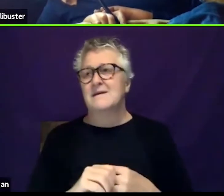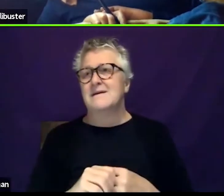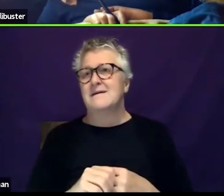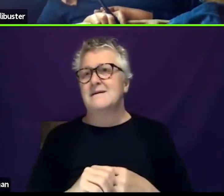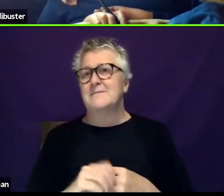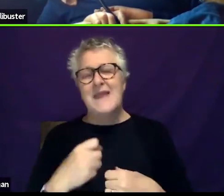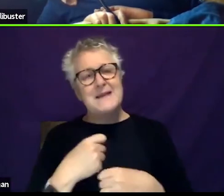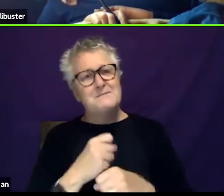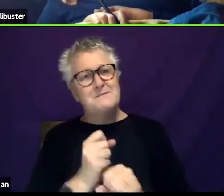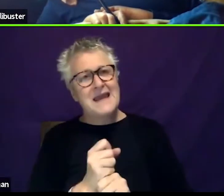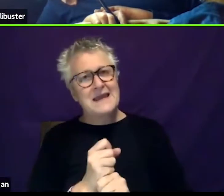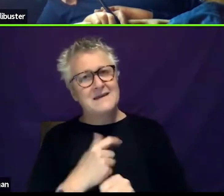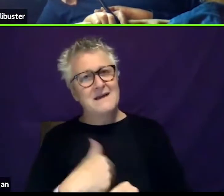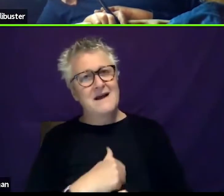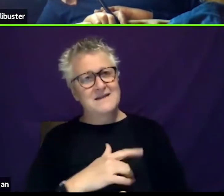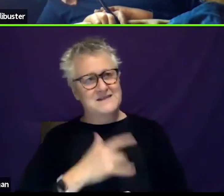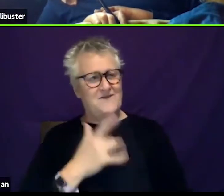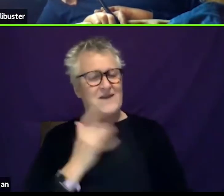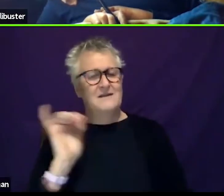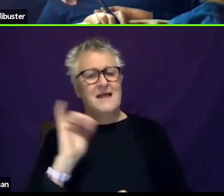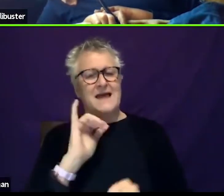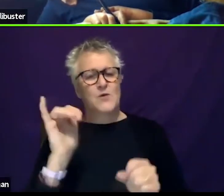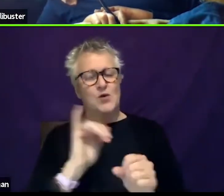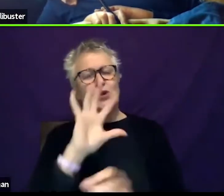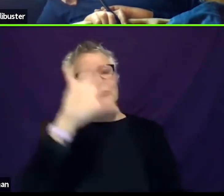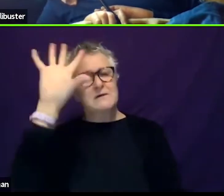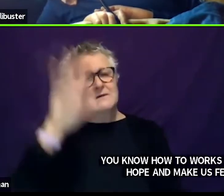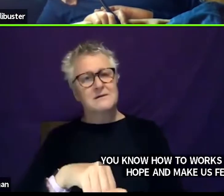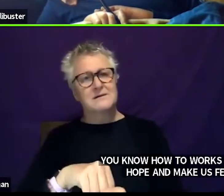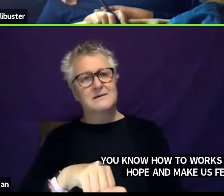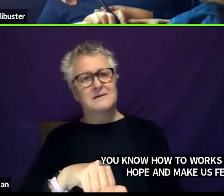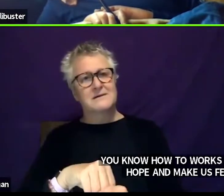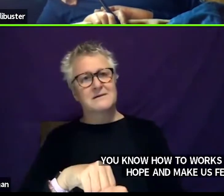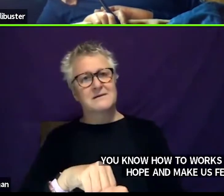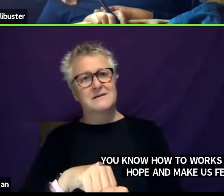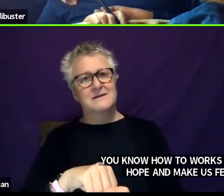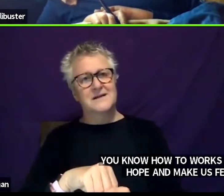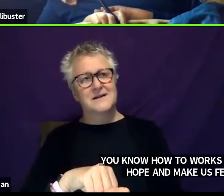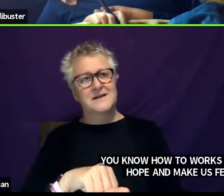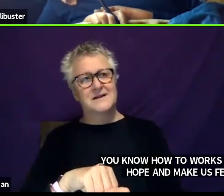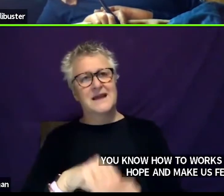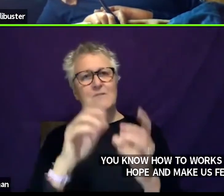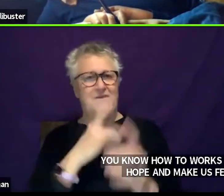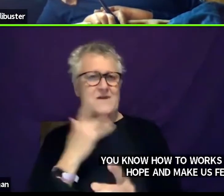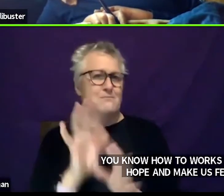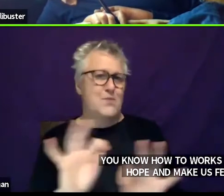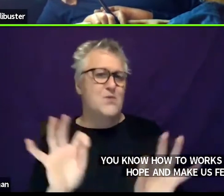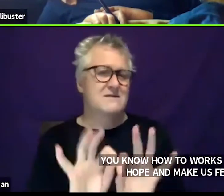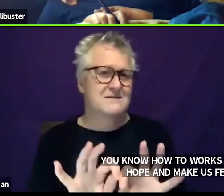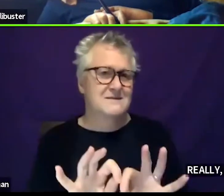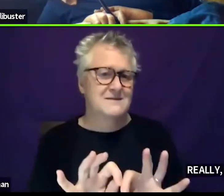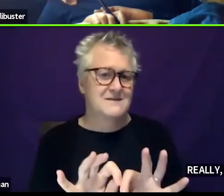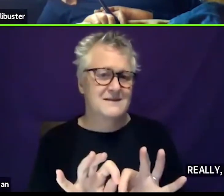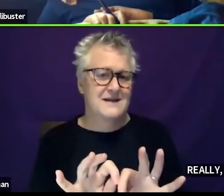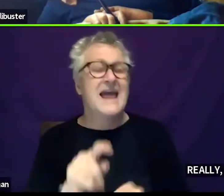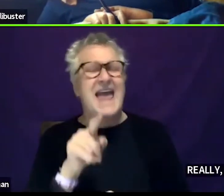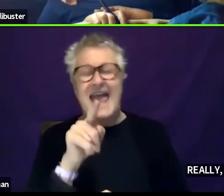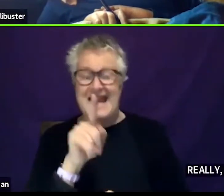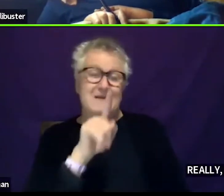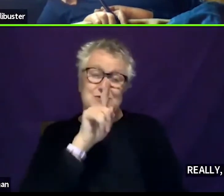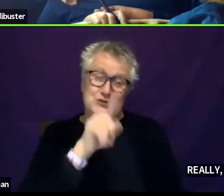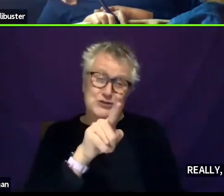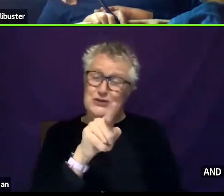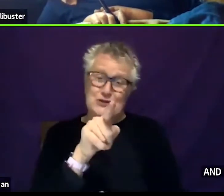part of something really, really important. And you have done that. I am sure you do it every